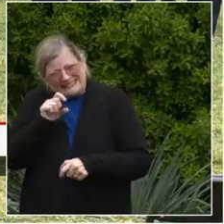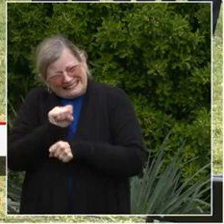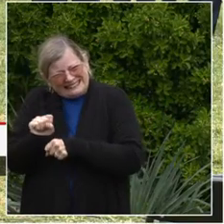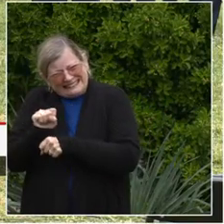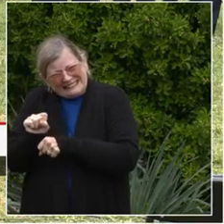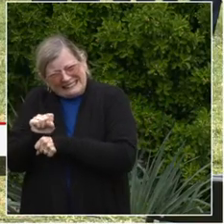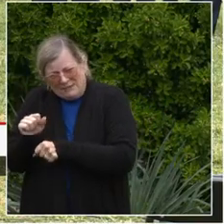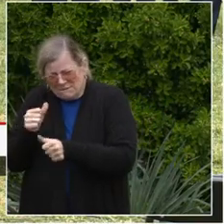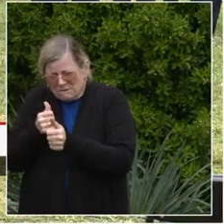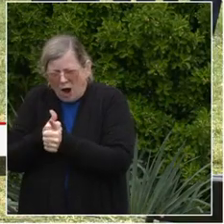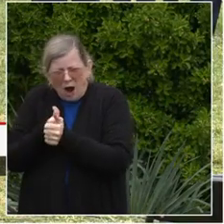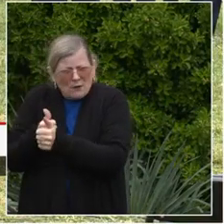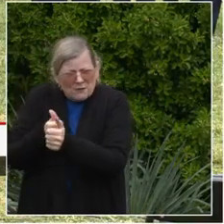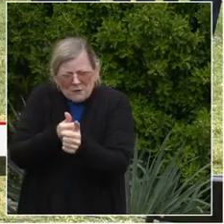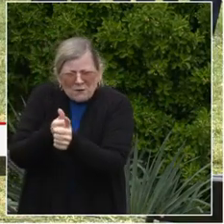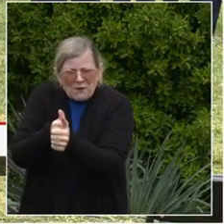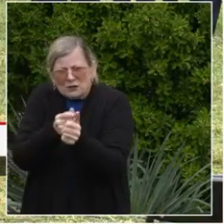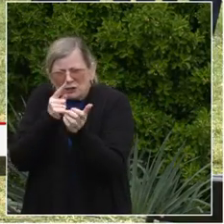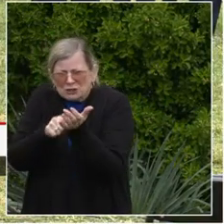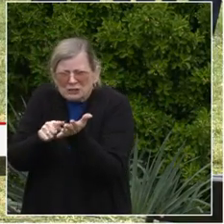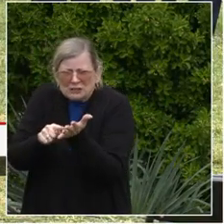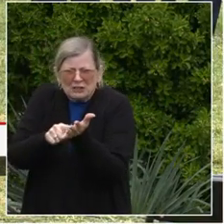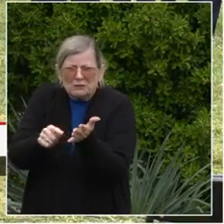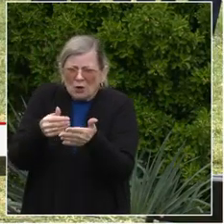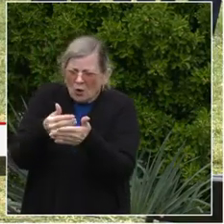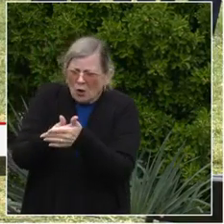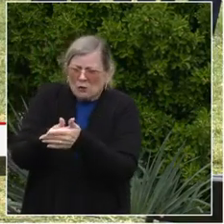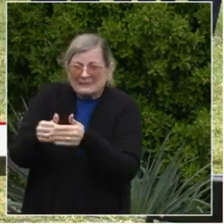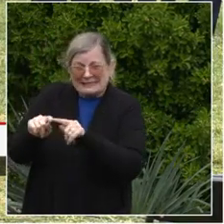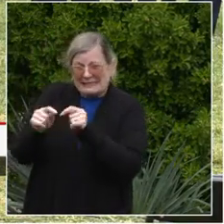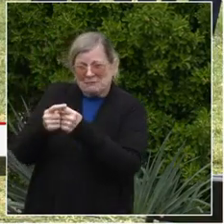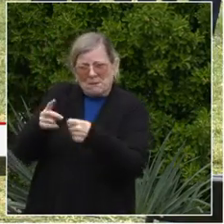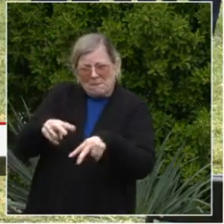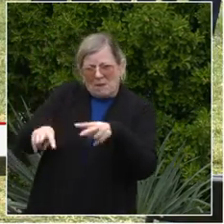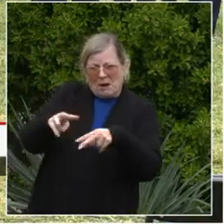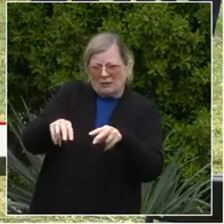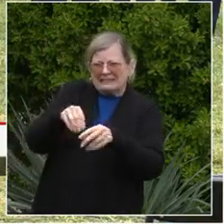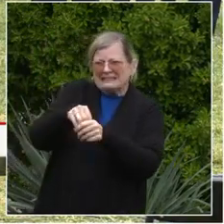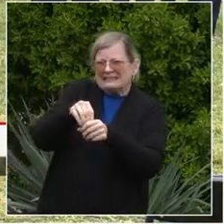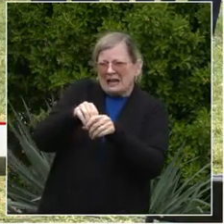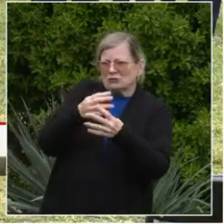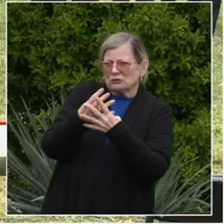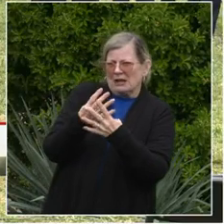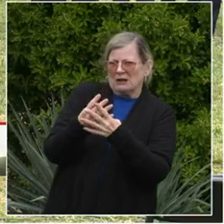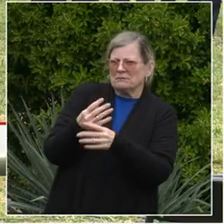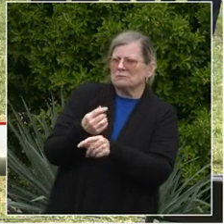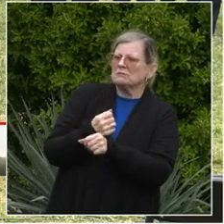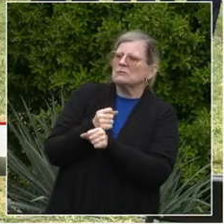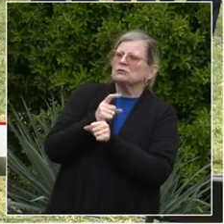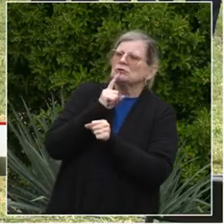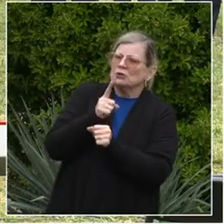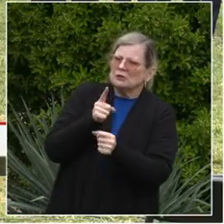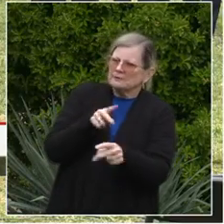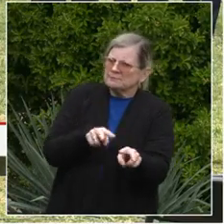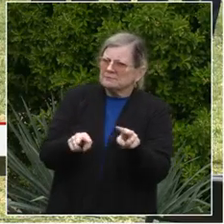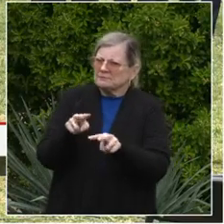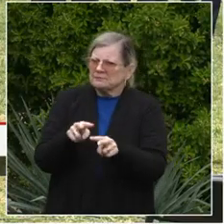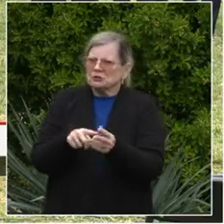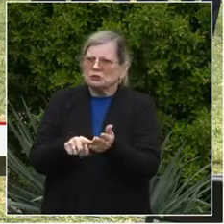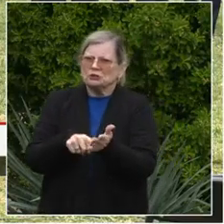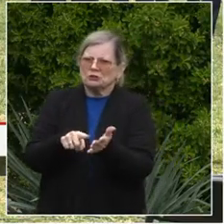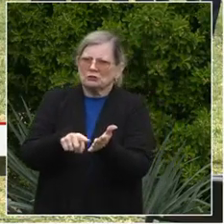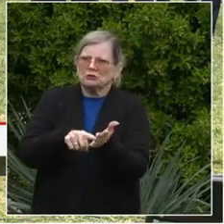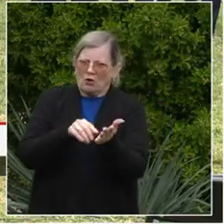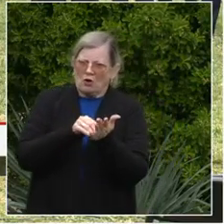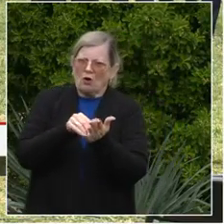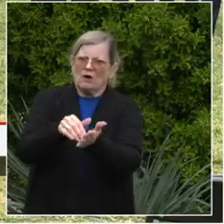engaged a team that is monitoring in the jail regularly. Excuse me. And